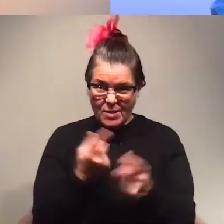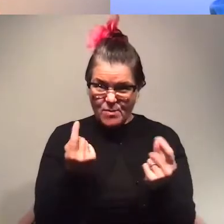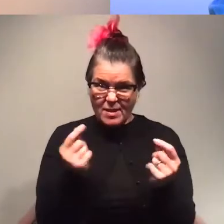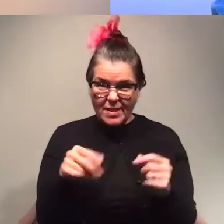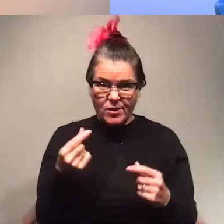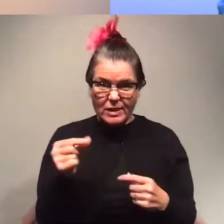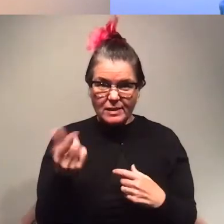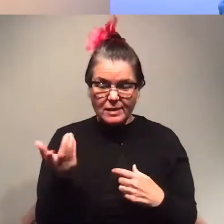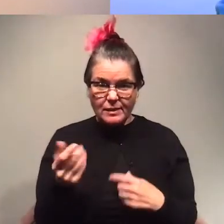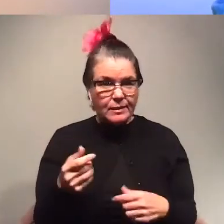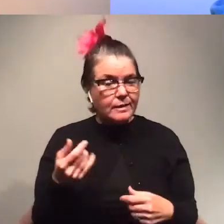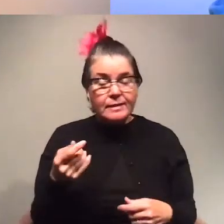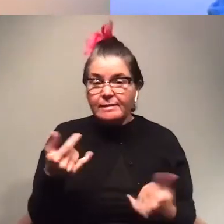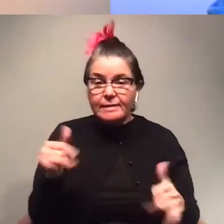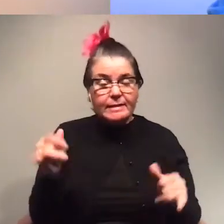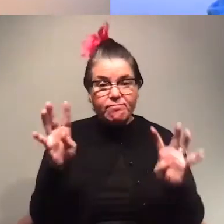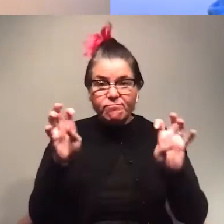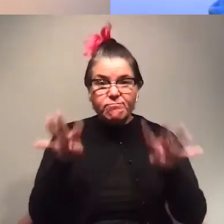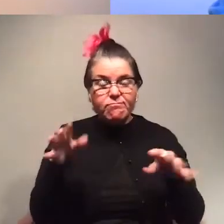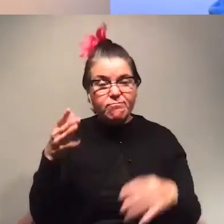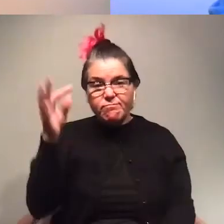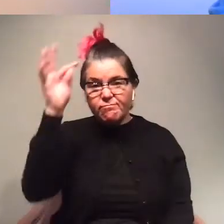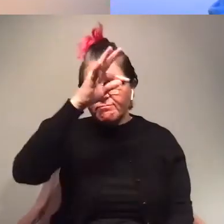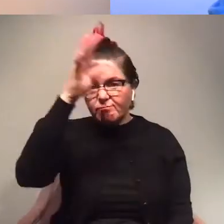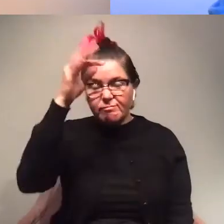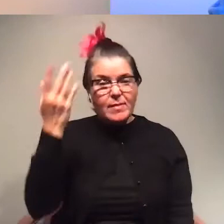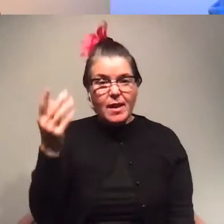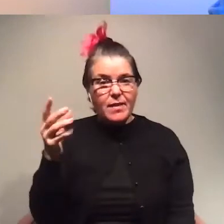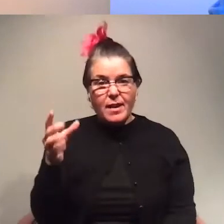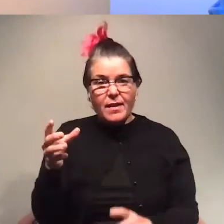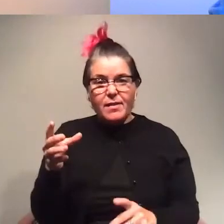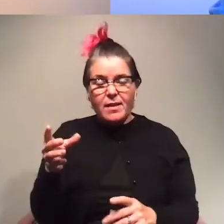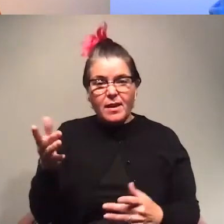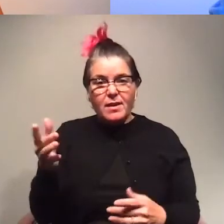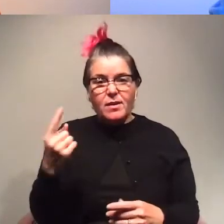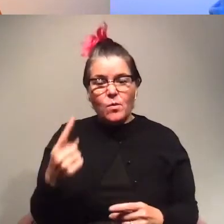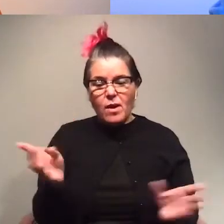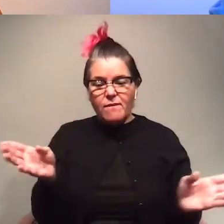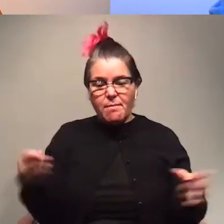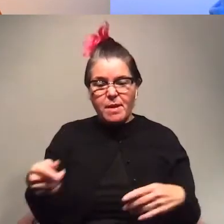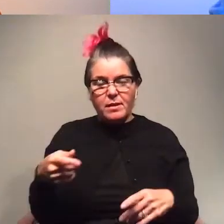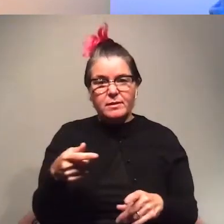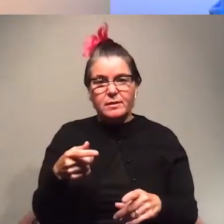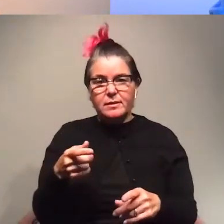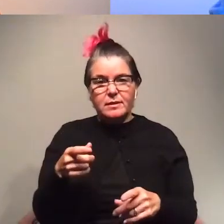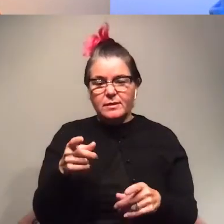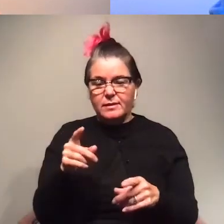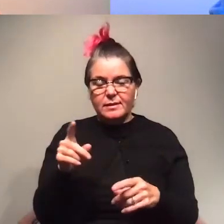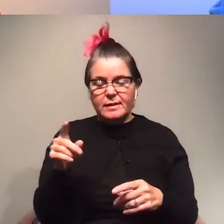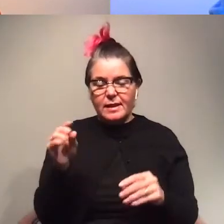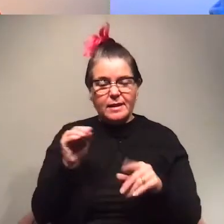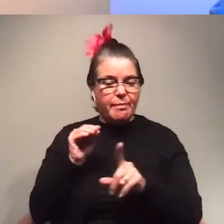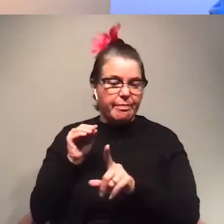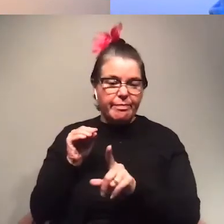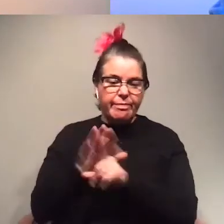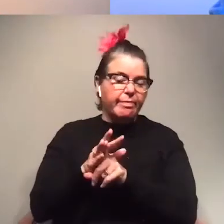or? We still don't know. I think they just like caught something, like one of the boxes just like got infected with this